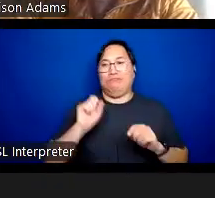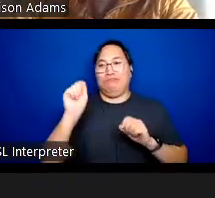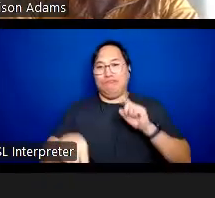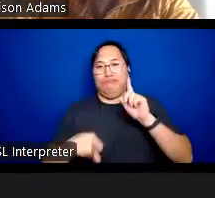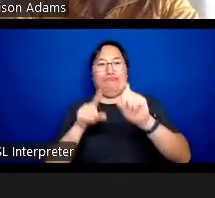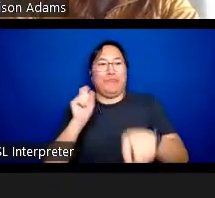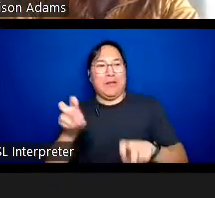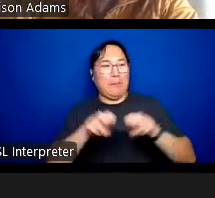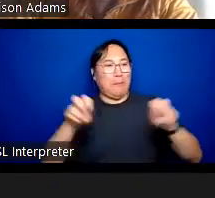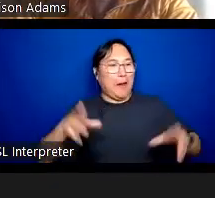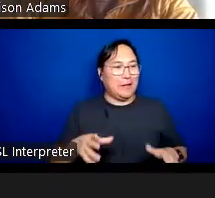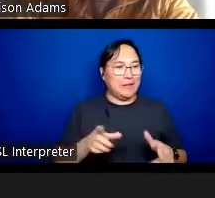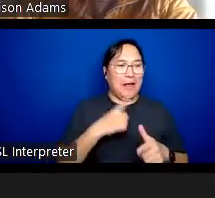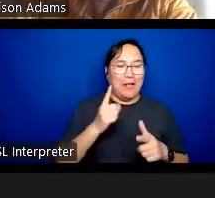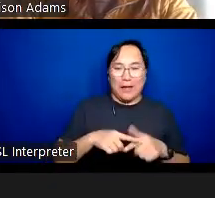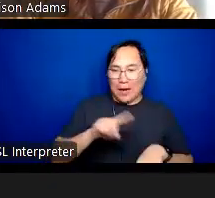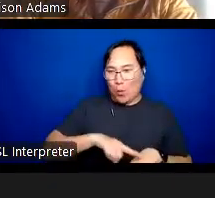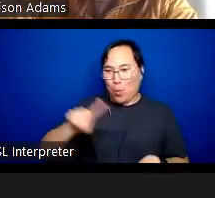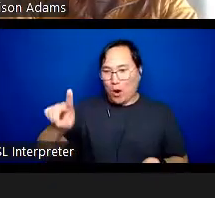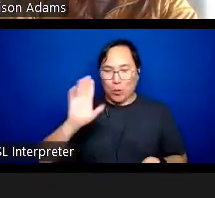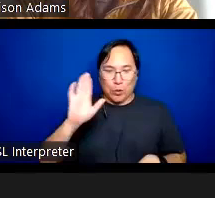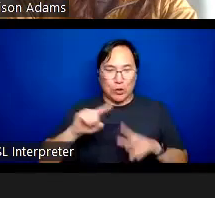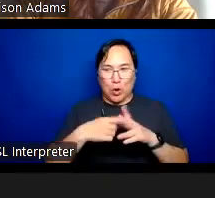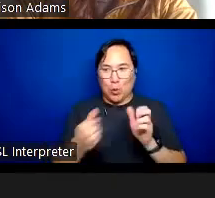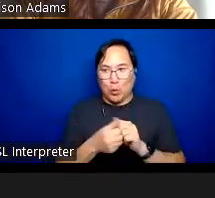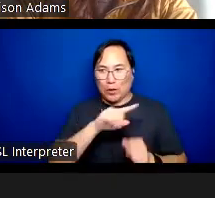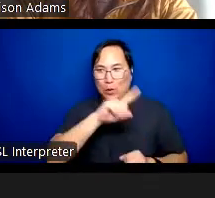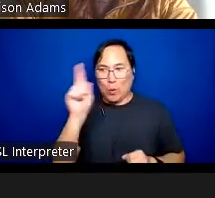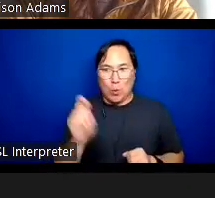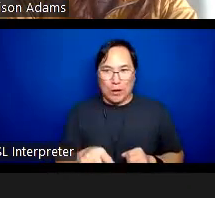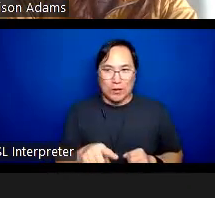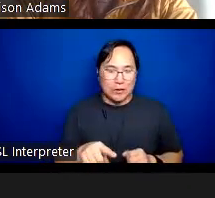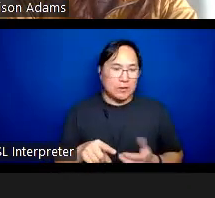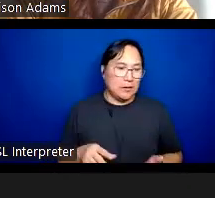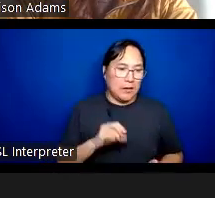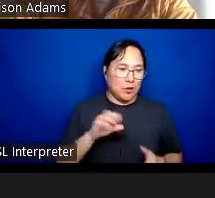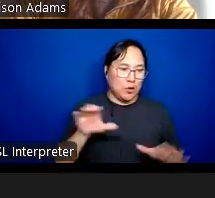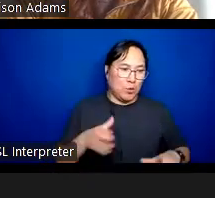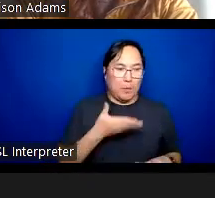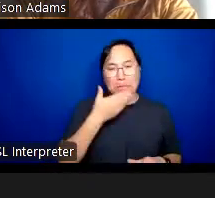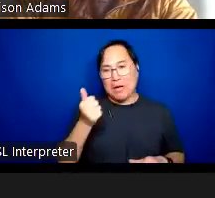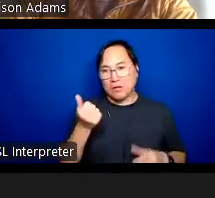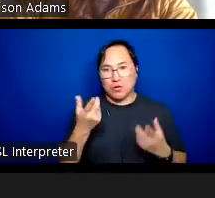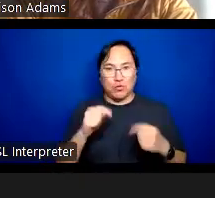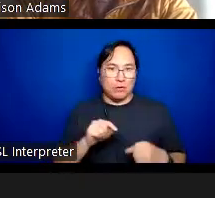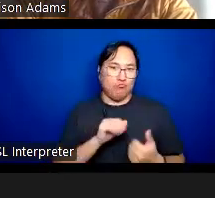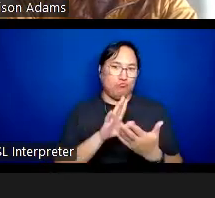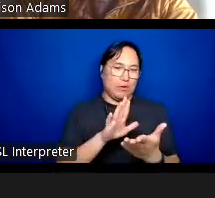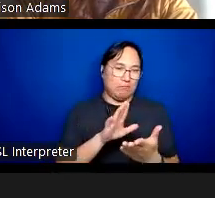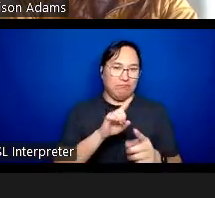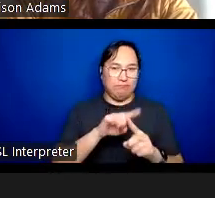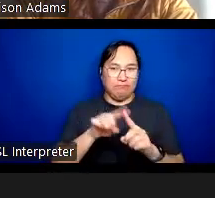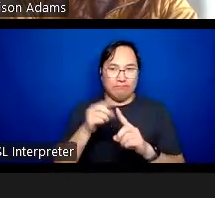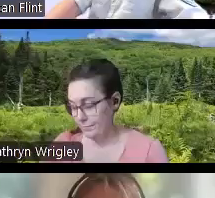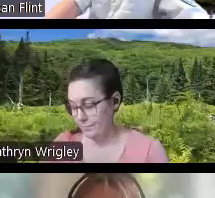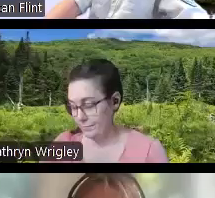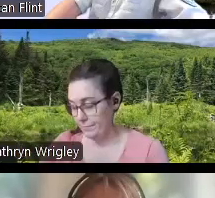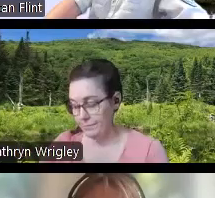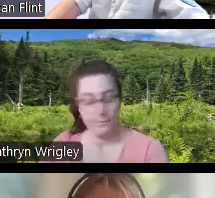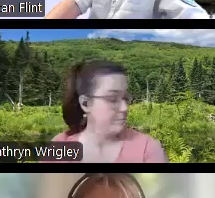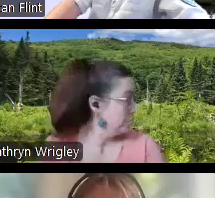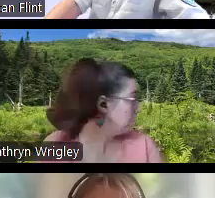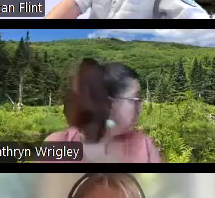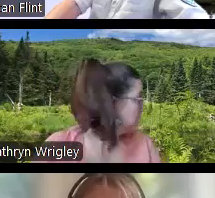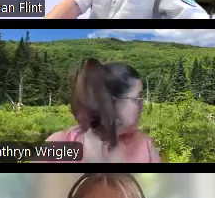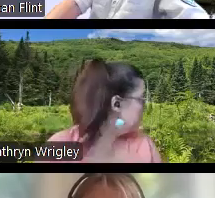things started. And then at 1 o'clock, we'll take questions from you guys, and we'll try to do our best to address some of those. And And we have some folks